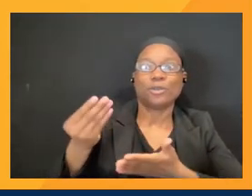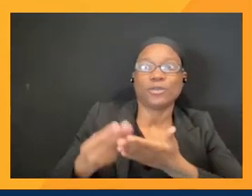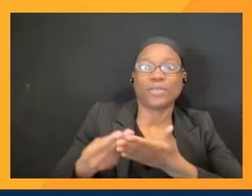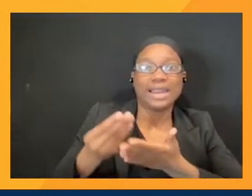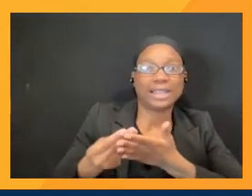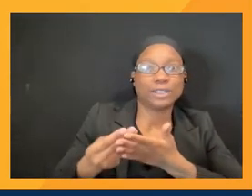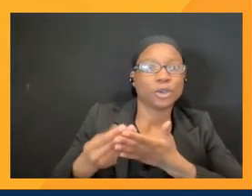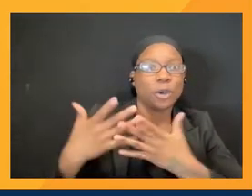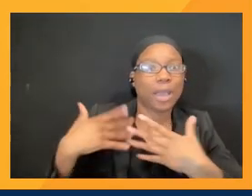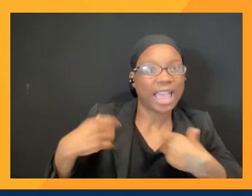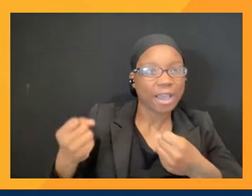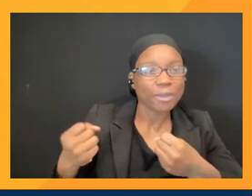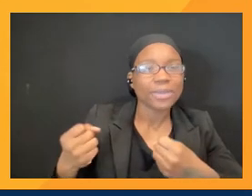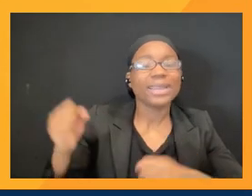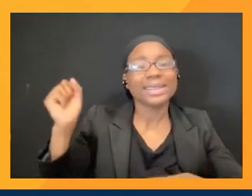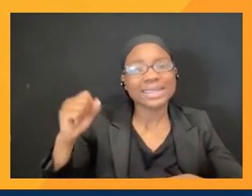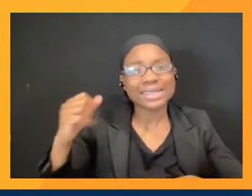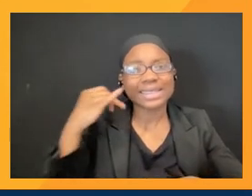shape of the crises are quite different.